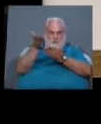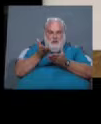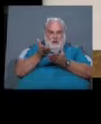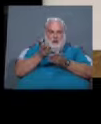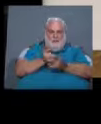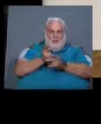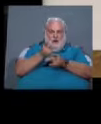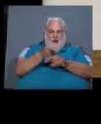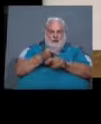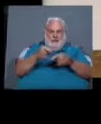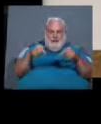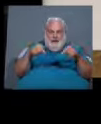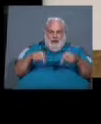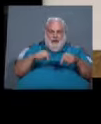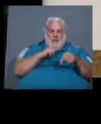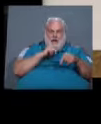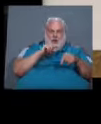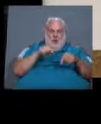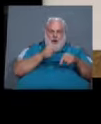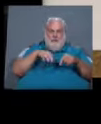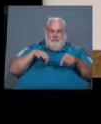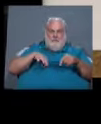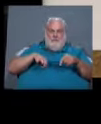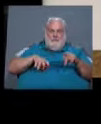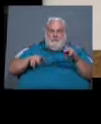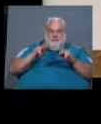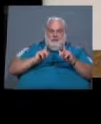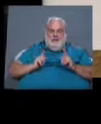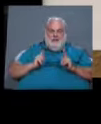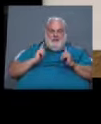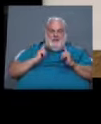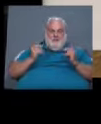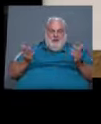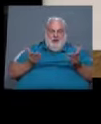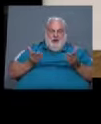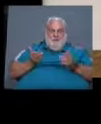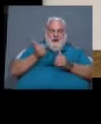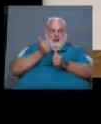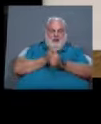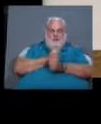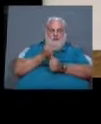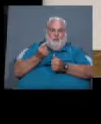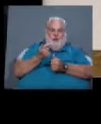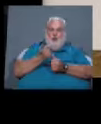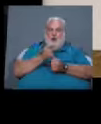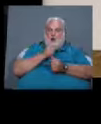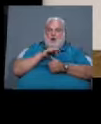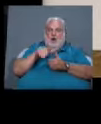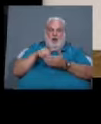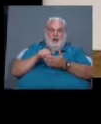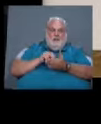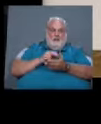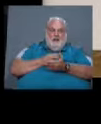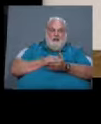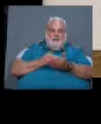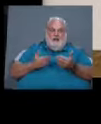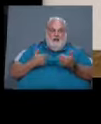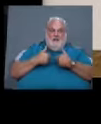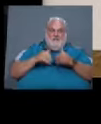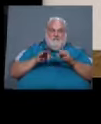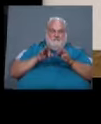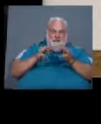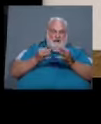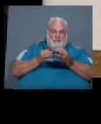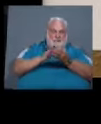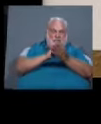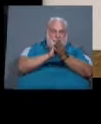that will not only benefit the residents, but will benefit everyone, as all of us have family members that are